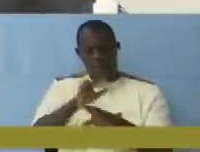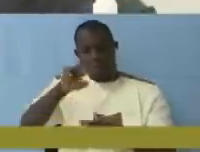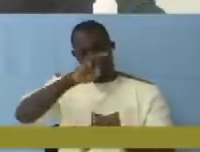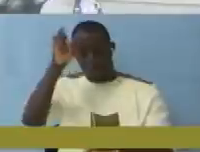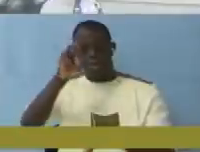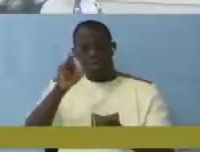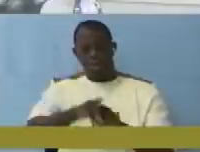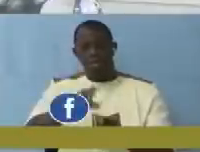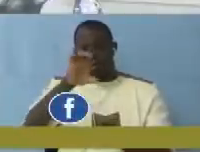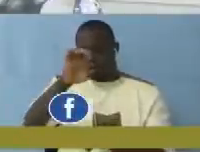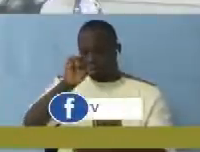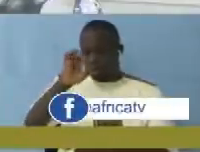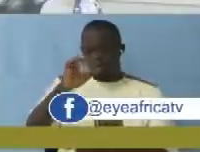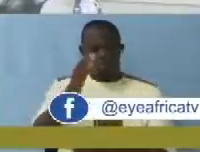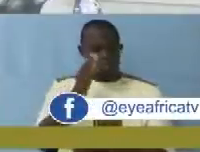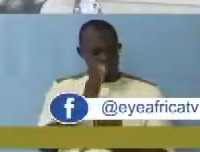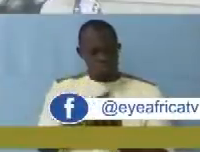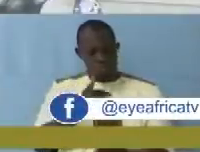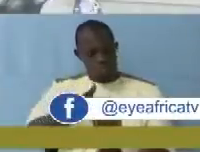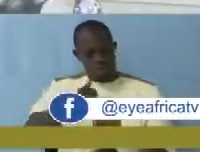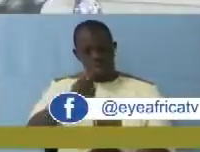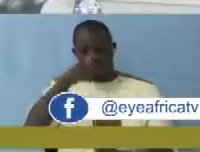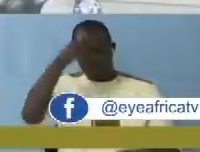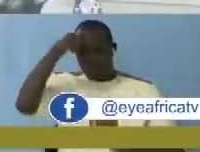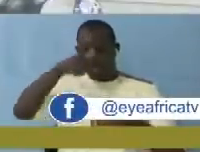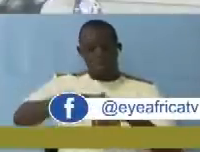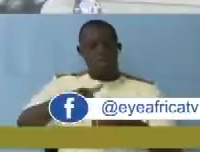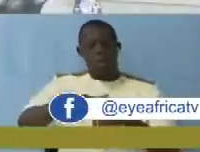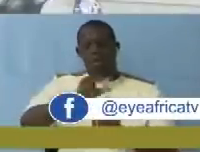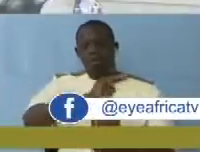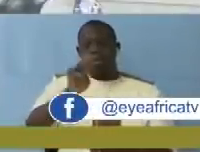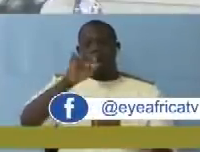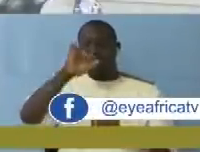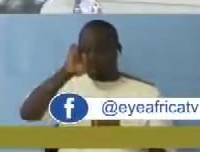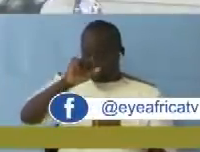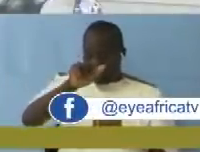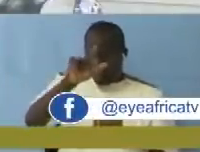to be honest. I confirm that of Salmina.